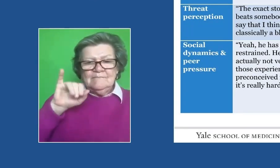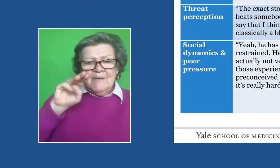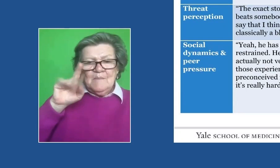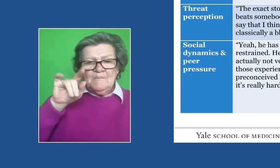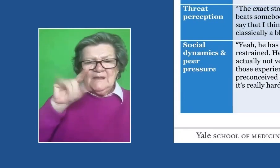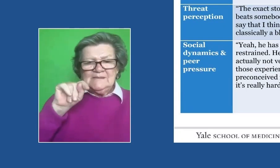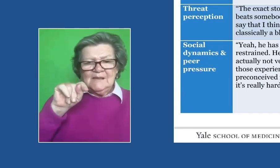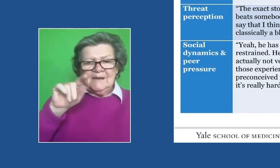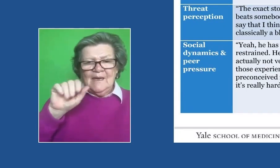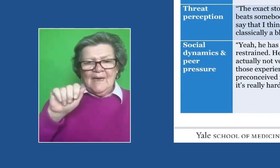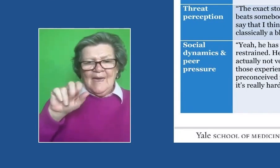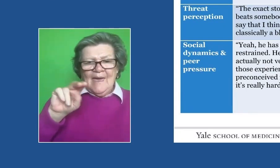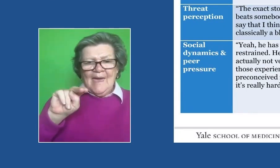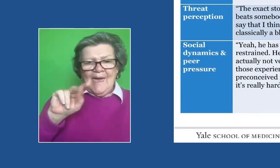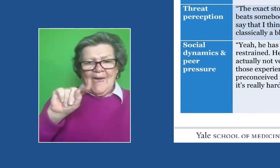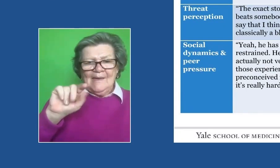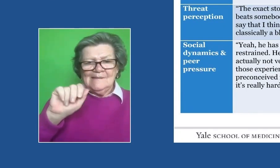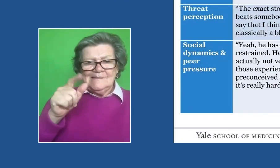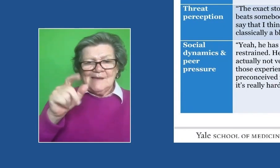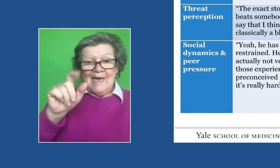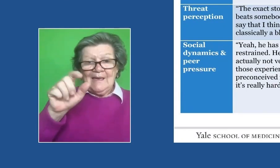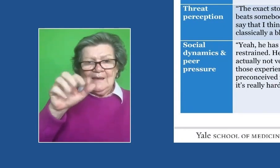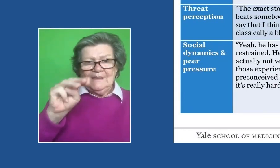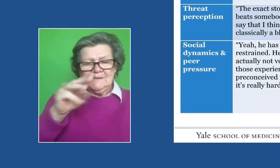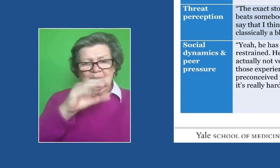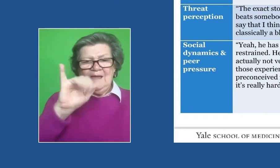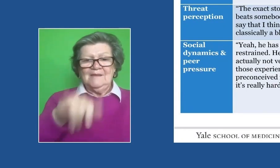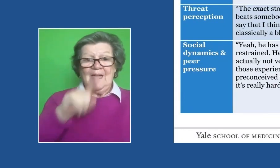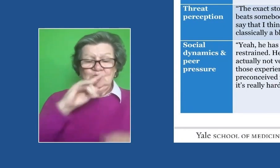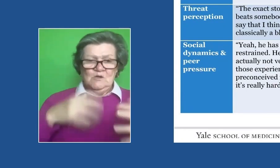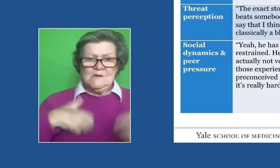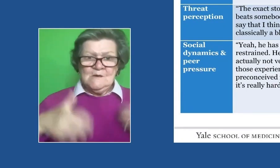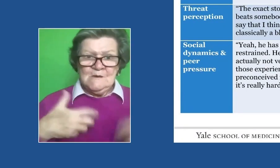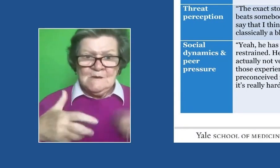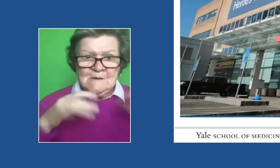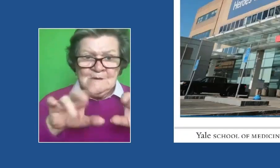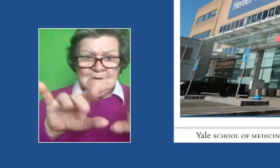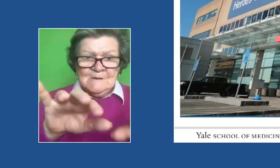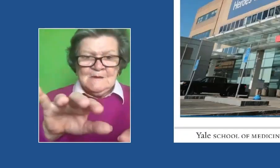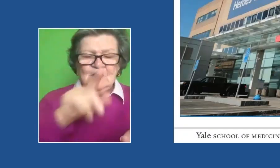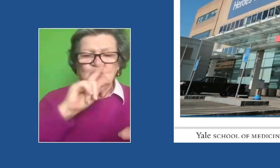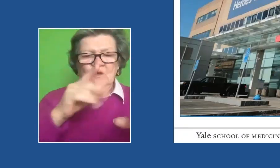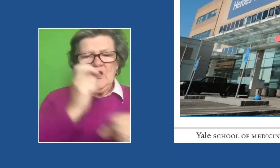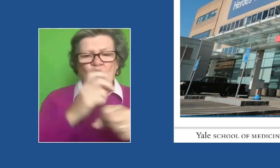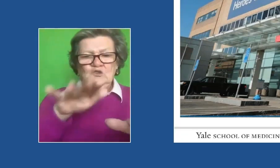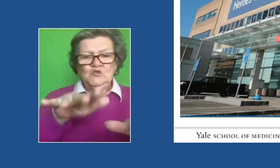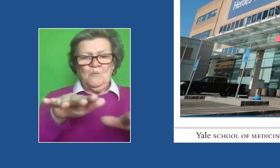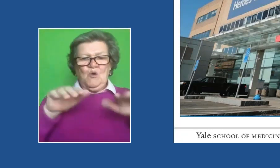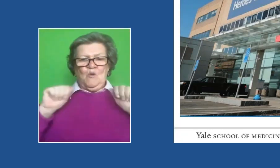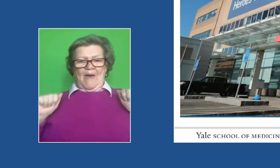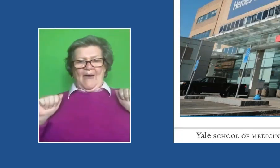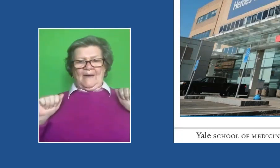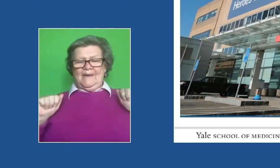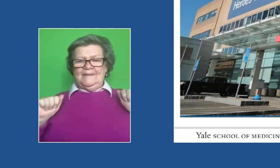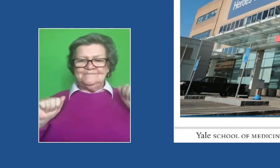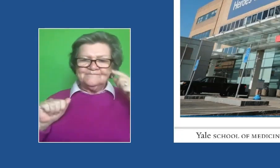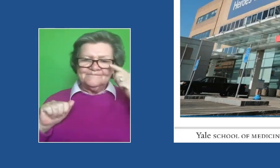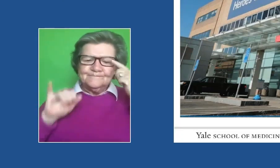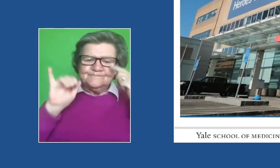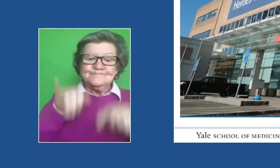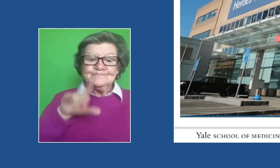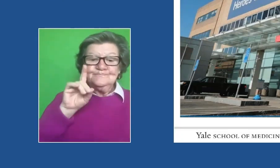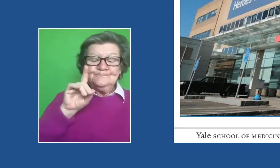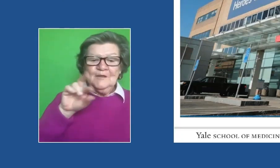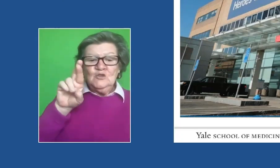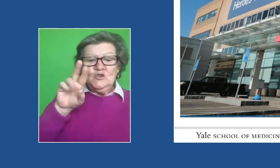antagonism against particular individuals, and that's really hard to pull back in that heat of the moment. As Dr. Davis mentioned, I was